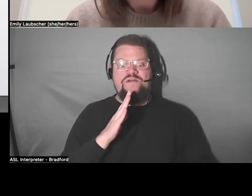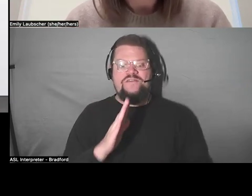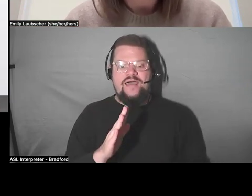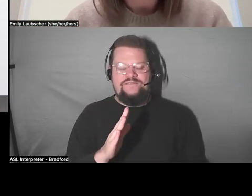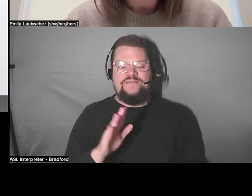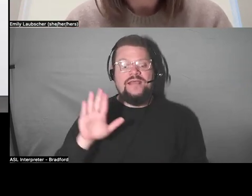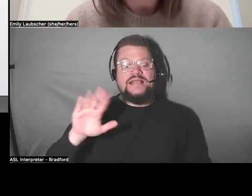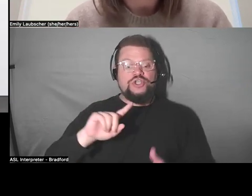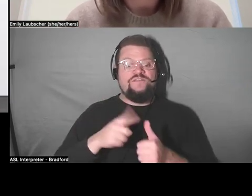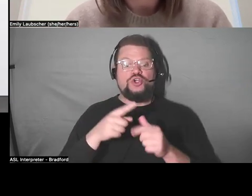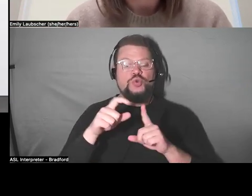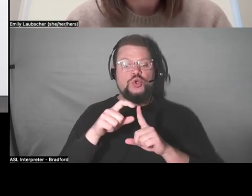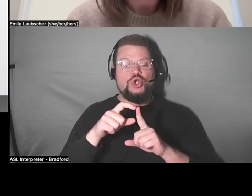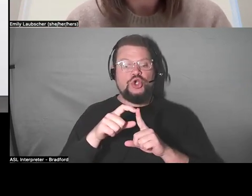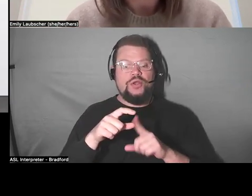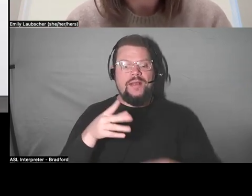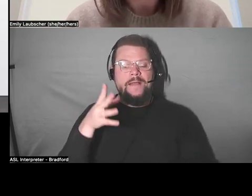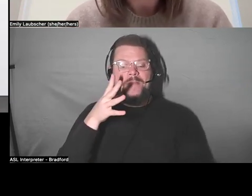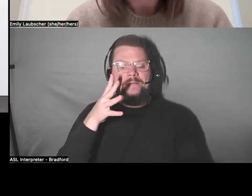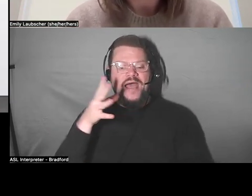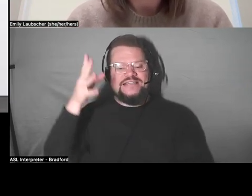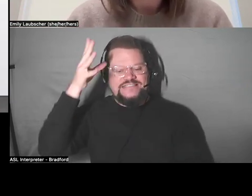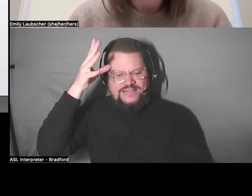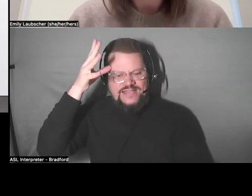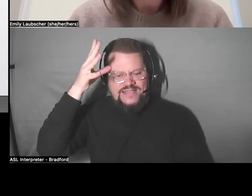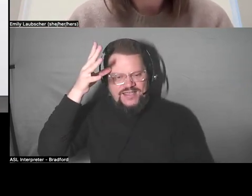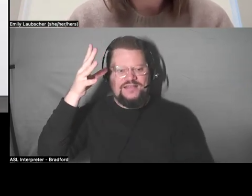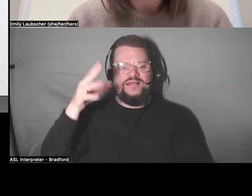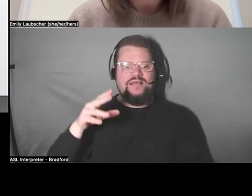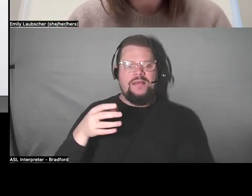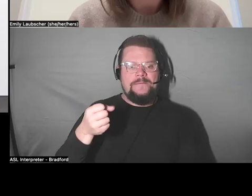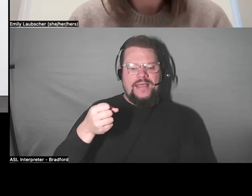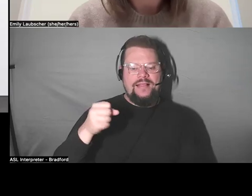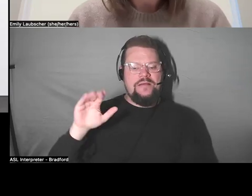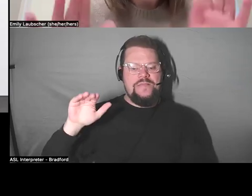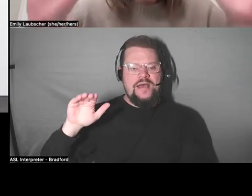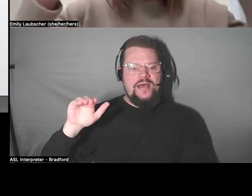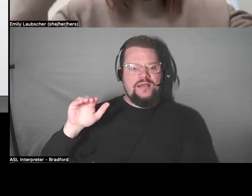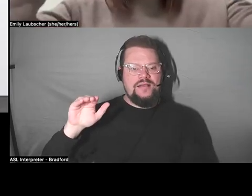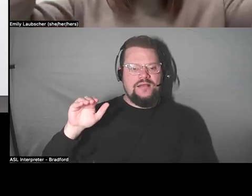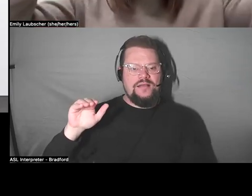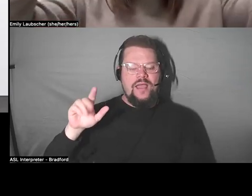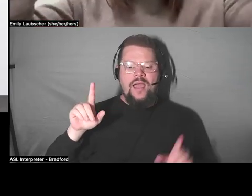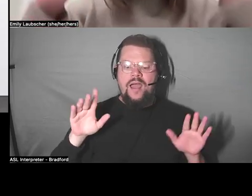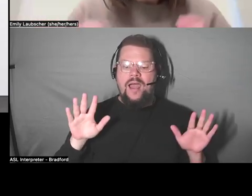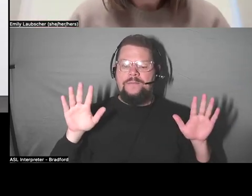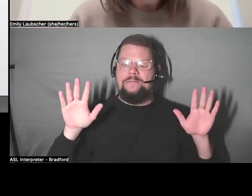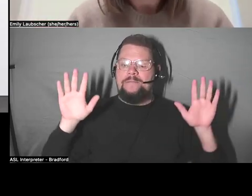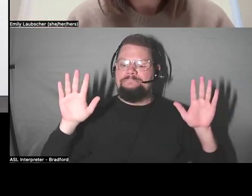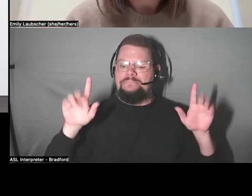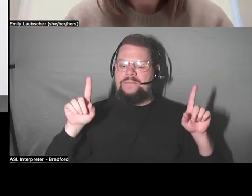his first words were mama and dada, milk, bye, up, to be picked